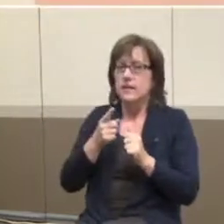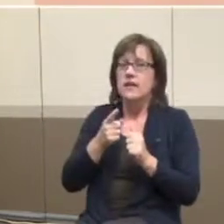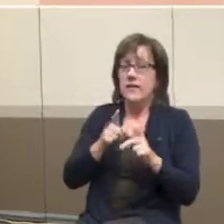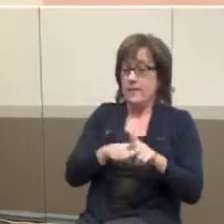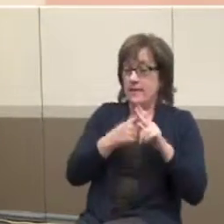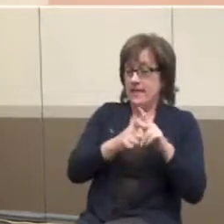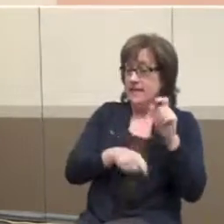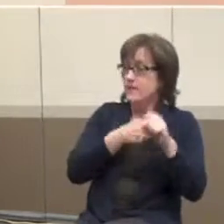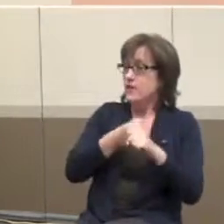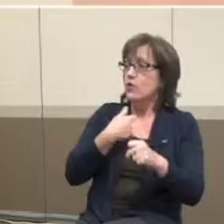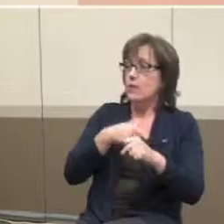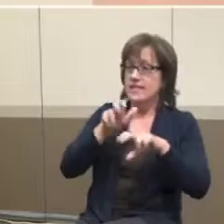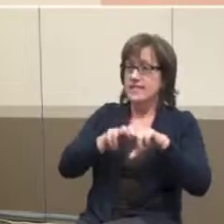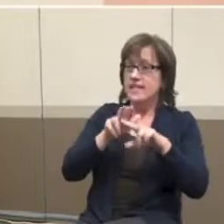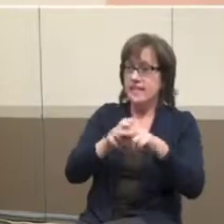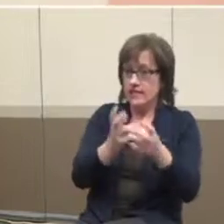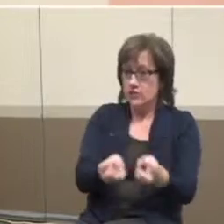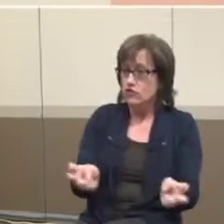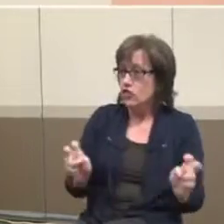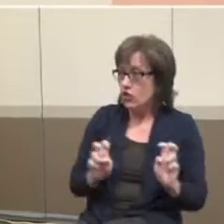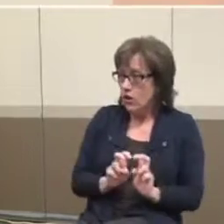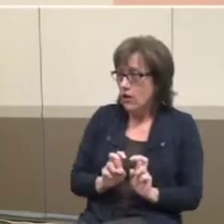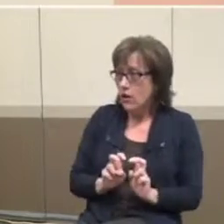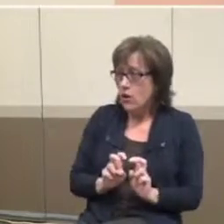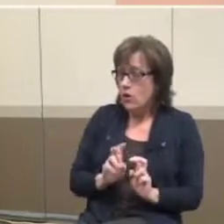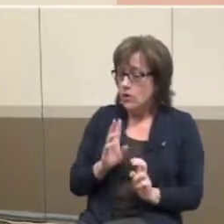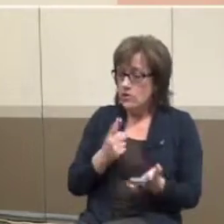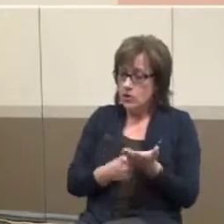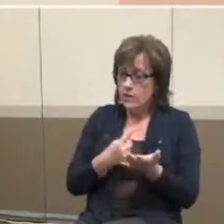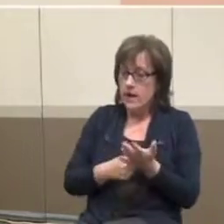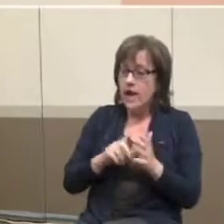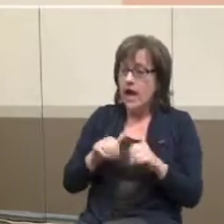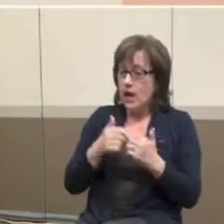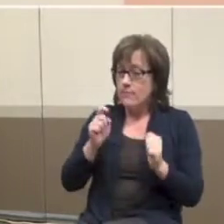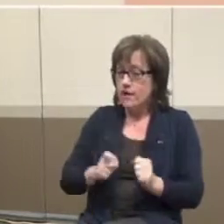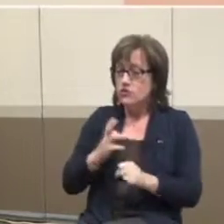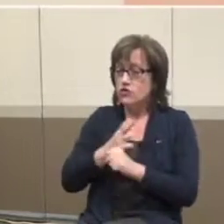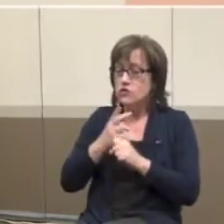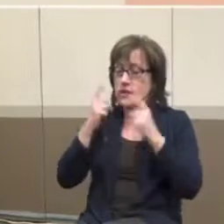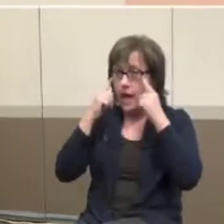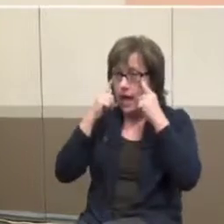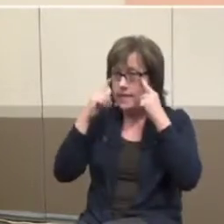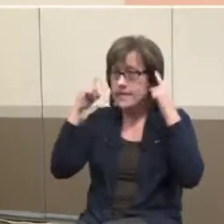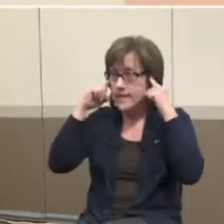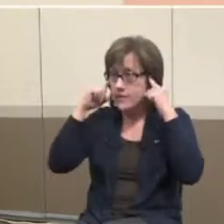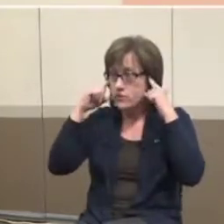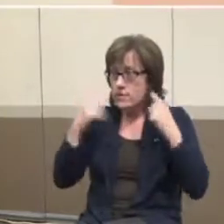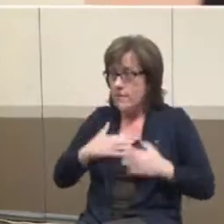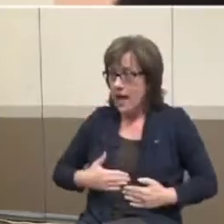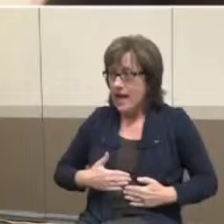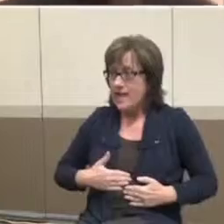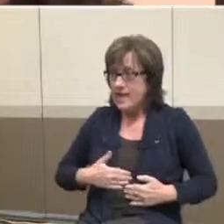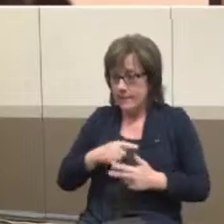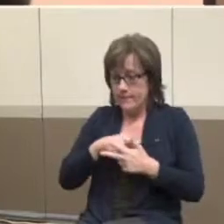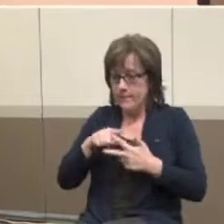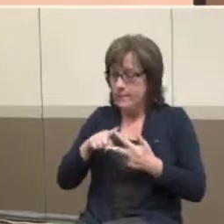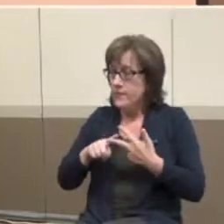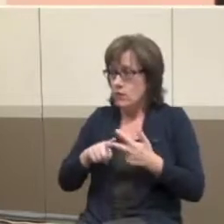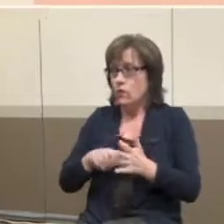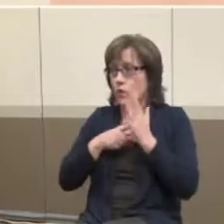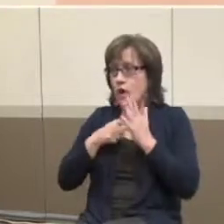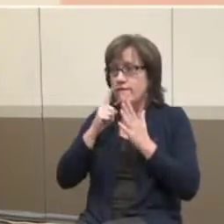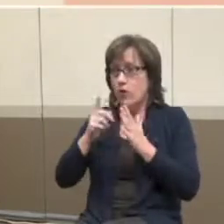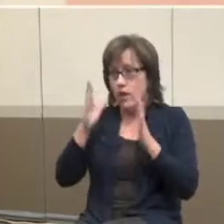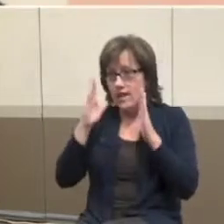circle and we talk about how we have to use our eyes, ears, and bodies as the tools for listening and